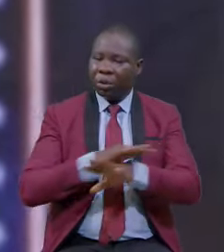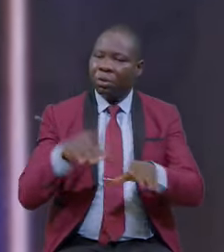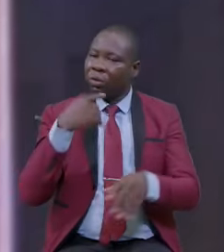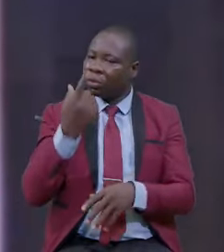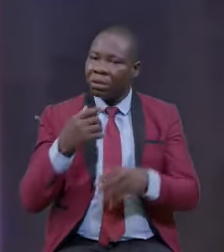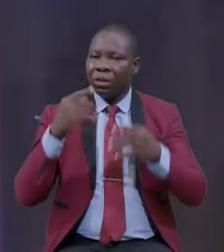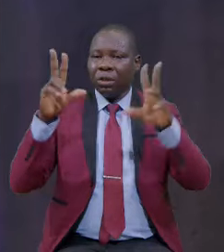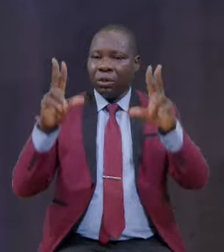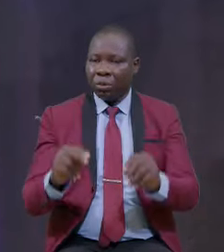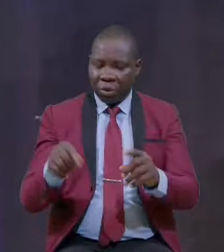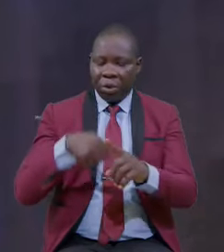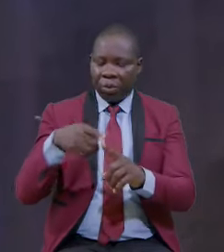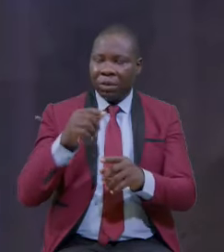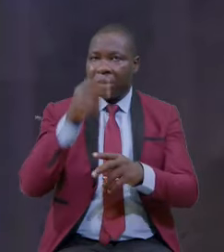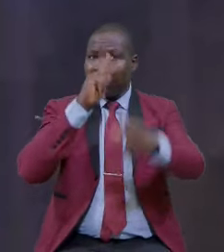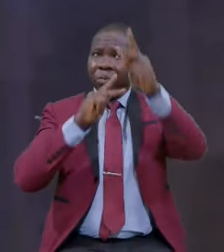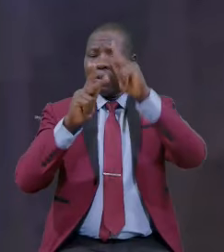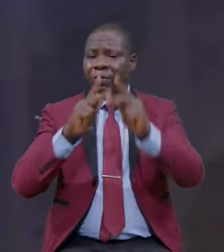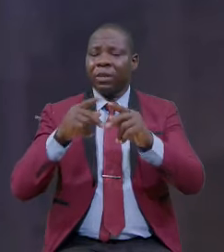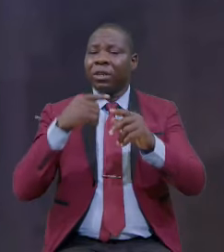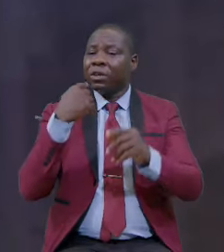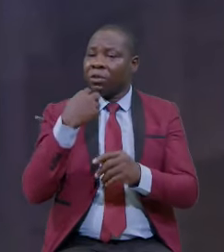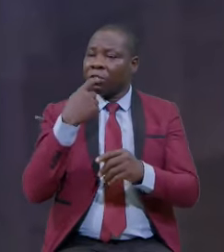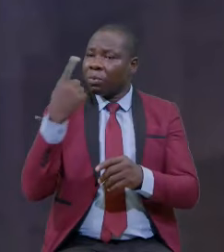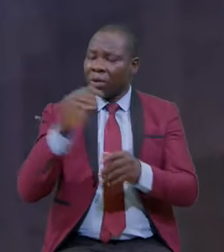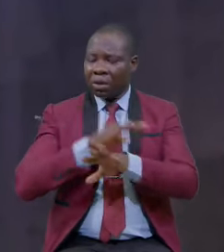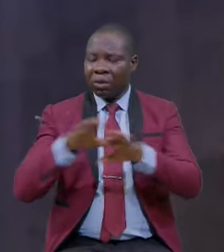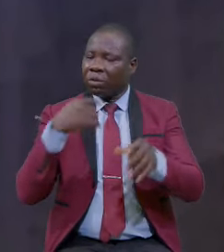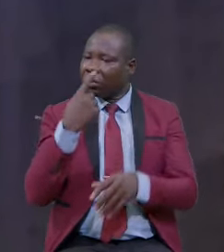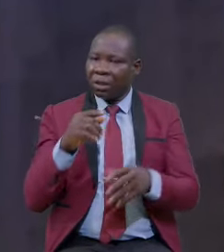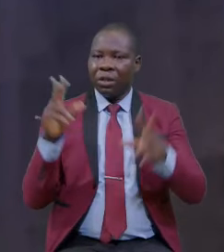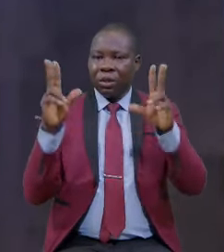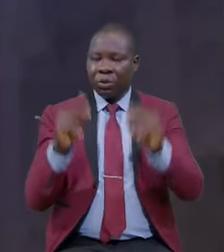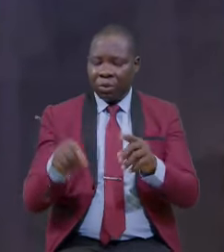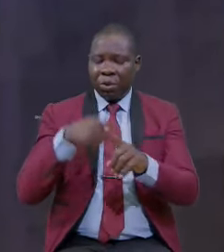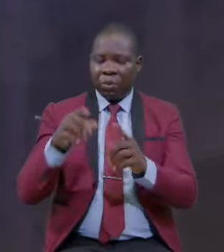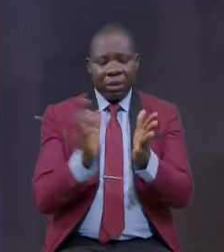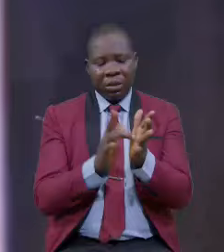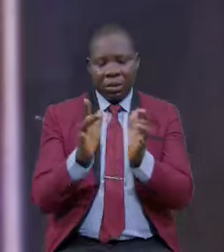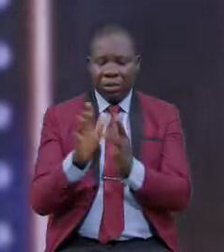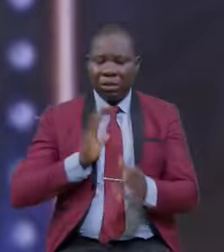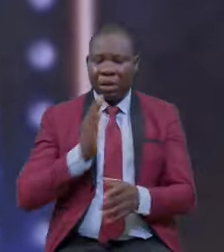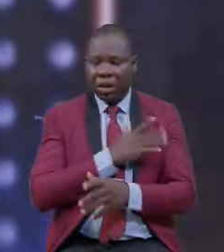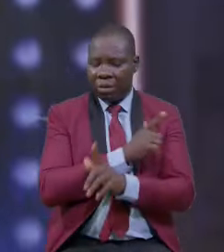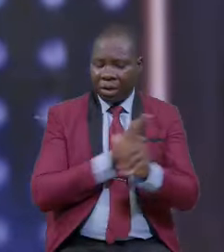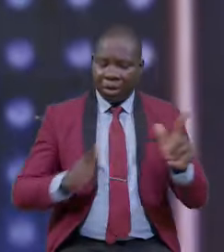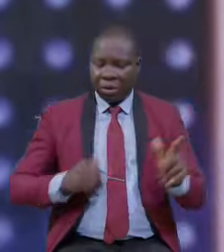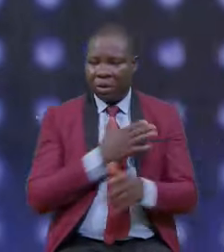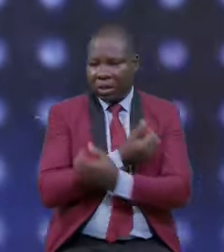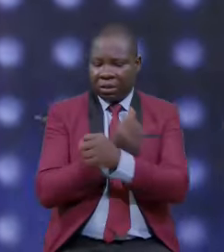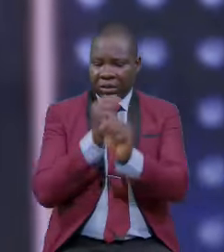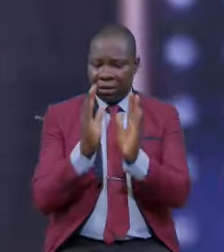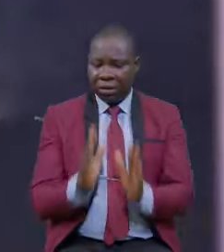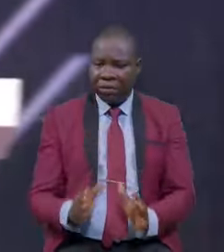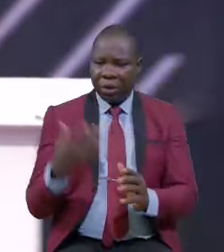when Jesus, our Lord, our Savior, the word personified, in the beginning was the word, and the word was with